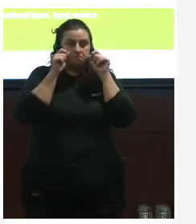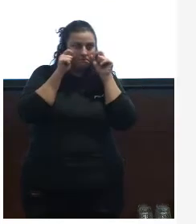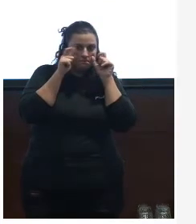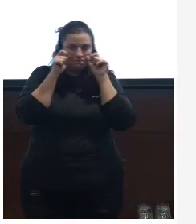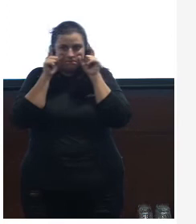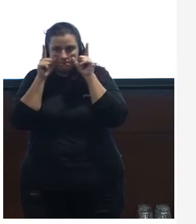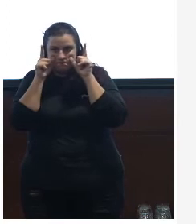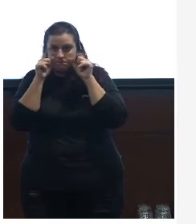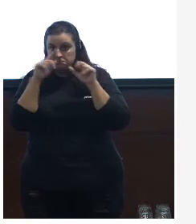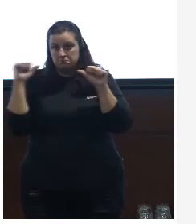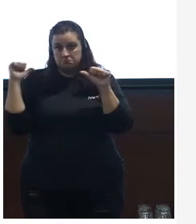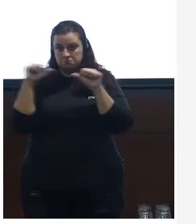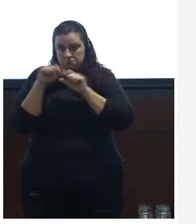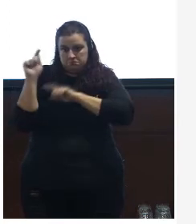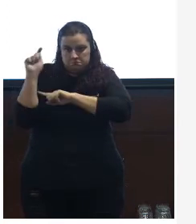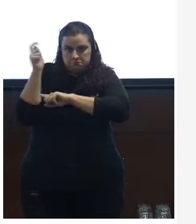Which we would like to discuss today.